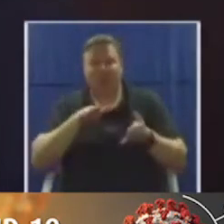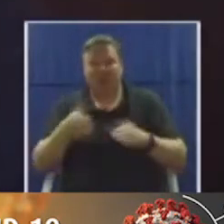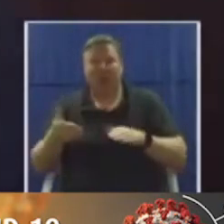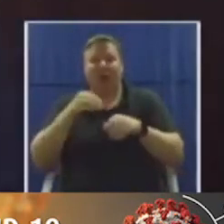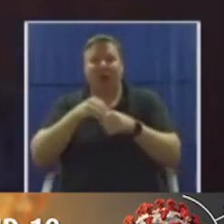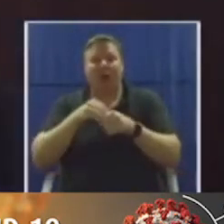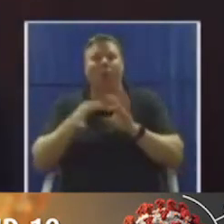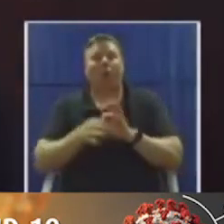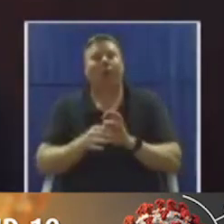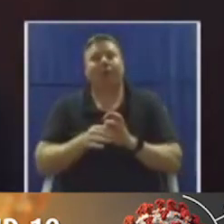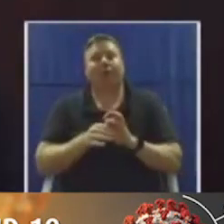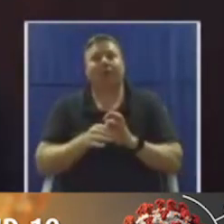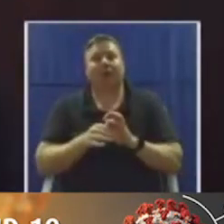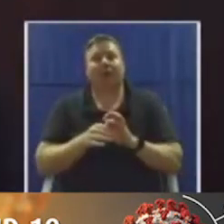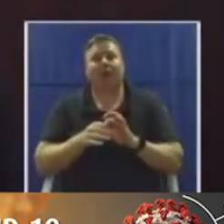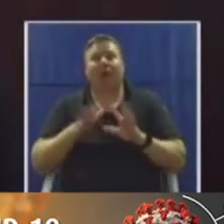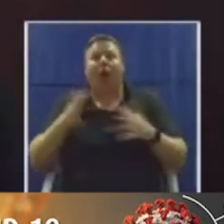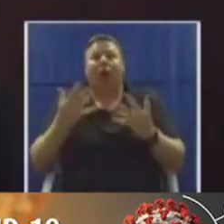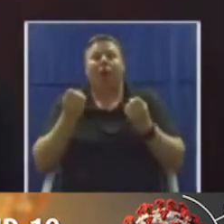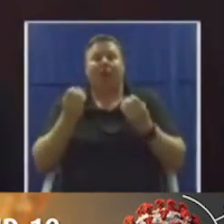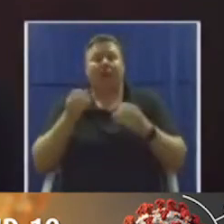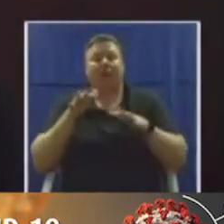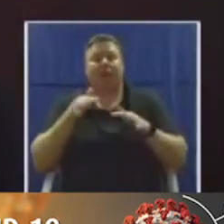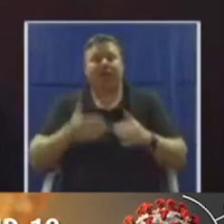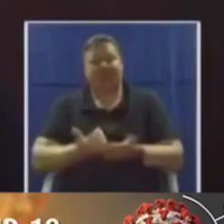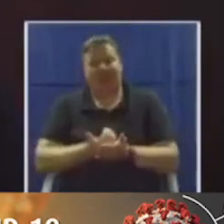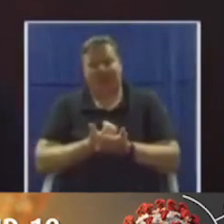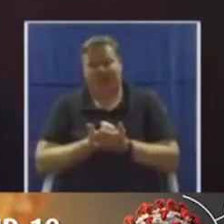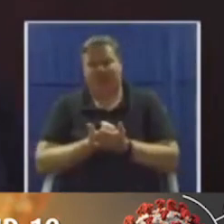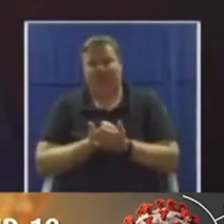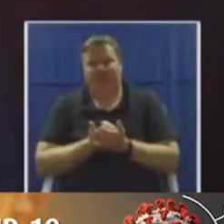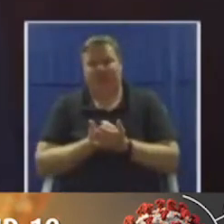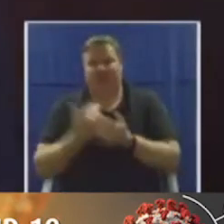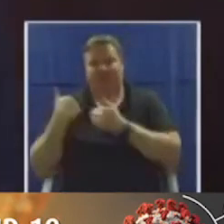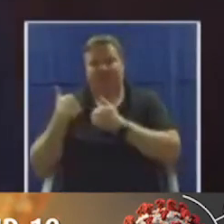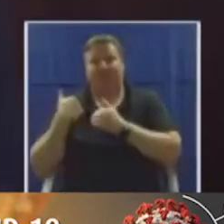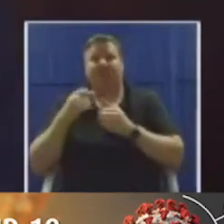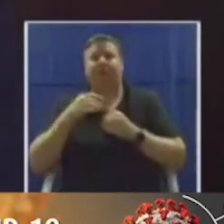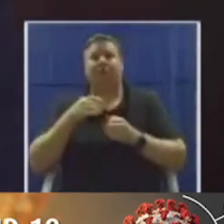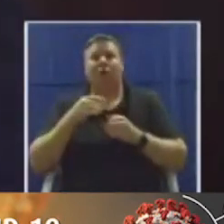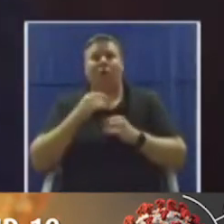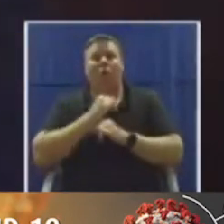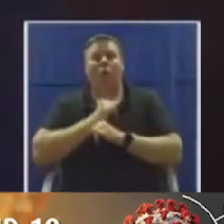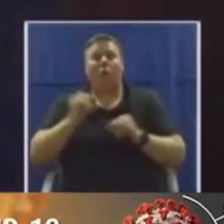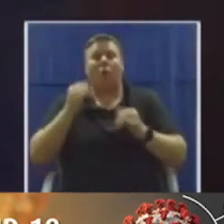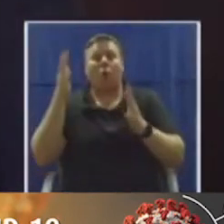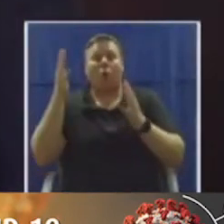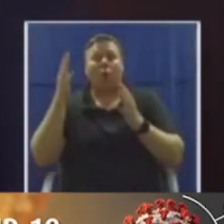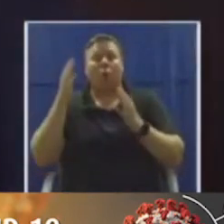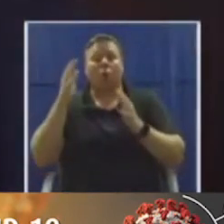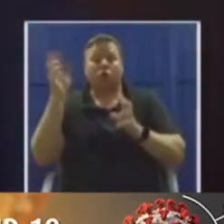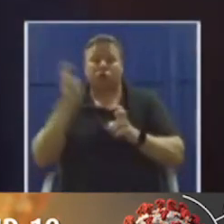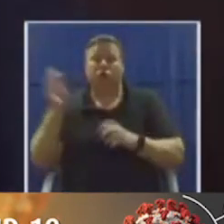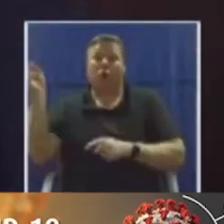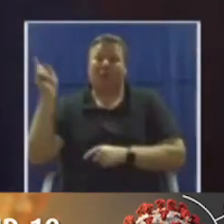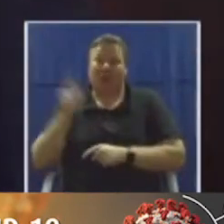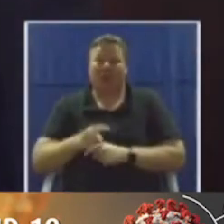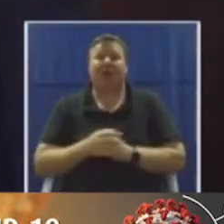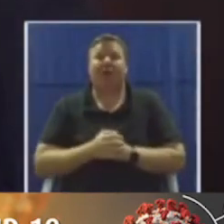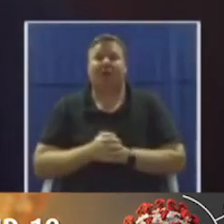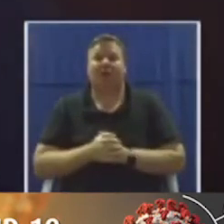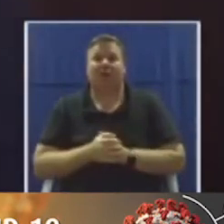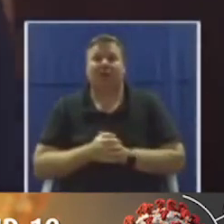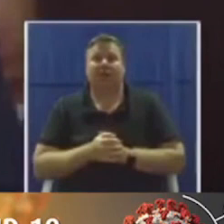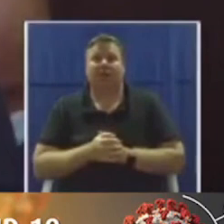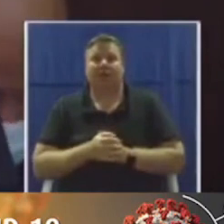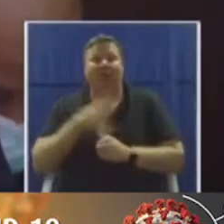I wonder how many people could have been saved if they were told that one of the worst storms in a generation was coming their way, if they'd evacuated